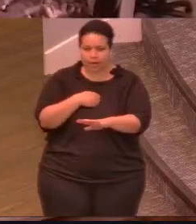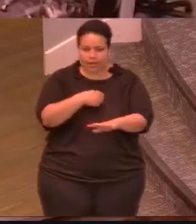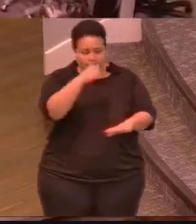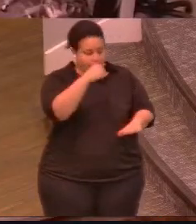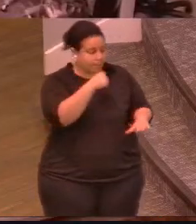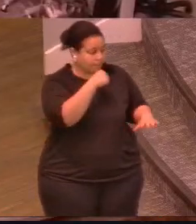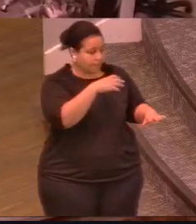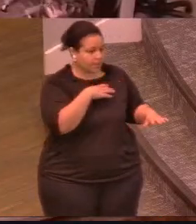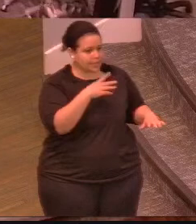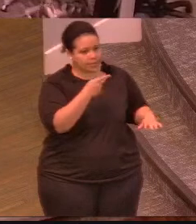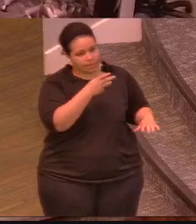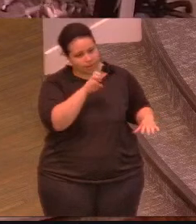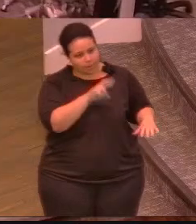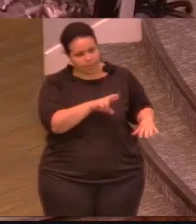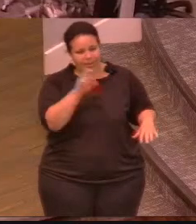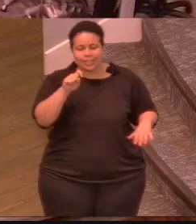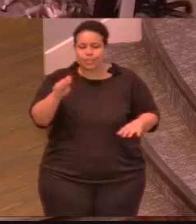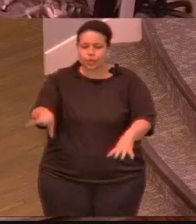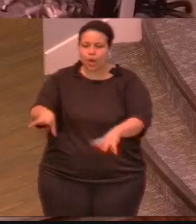of us. We need to,